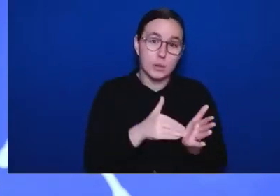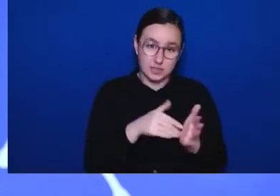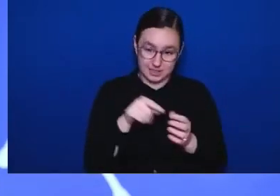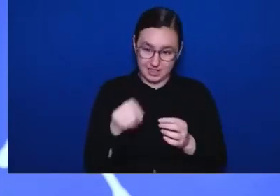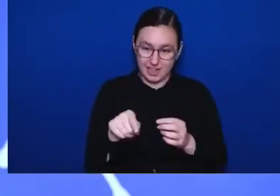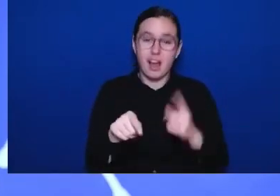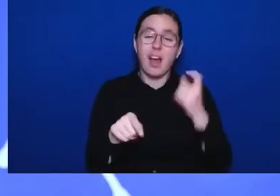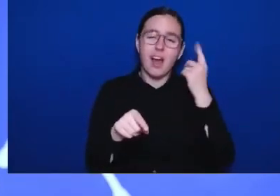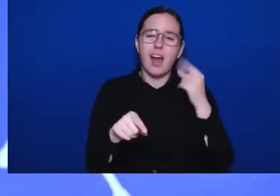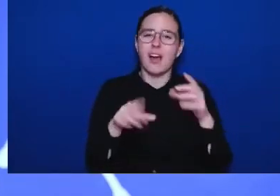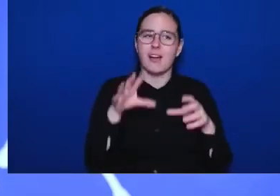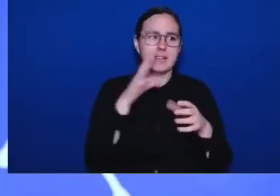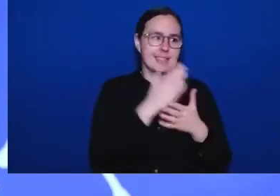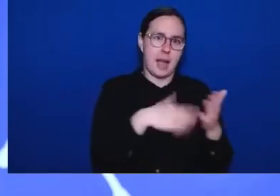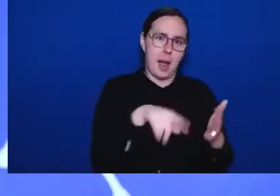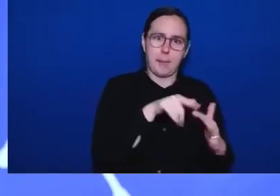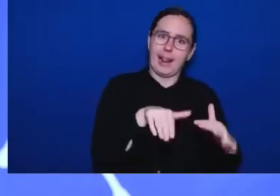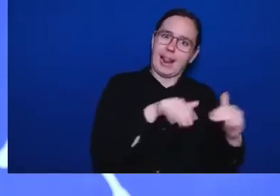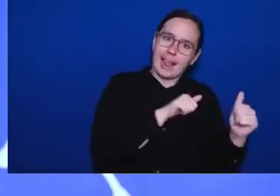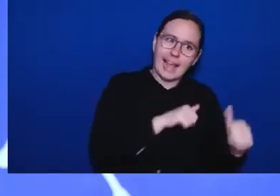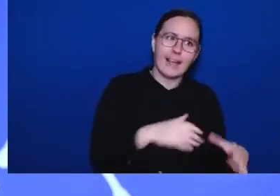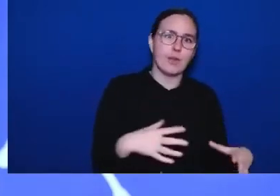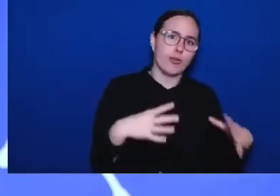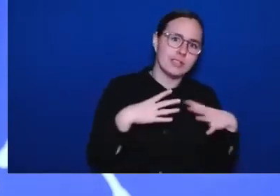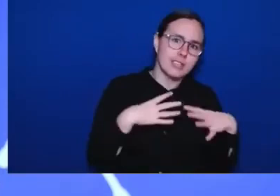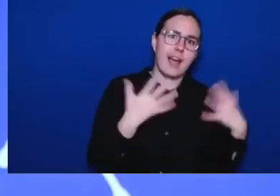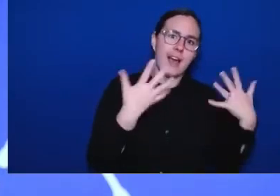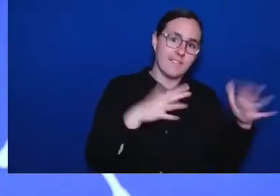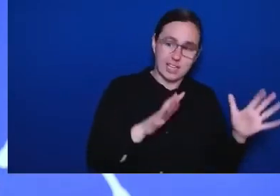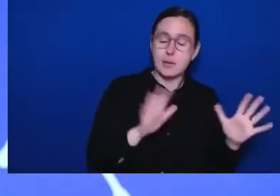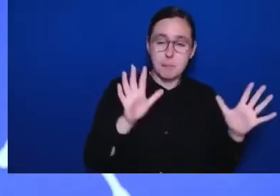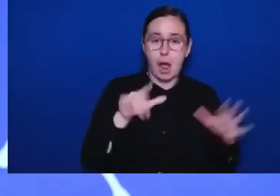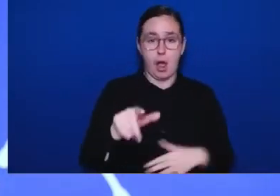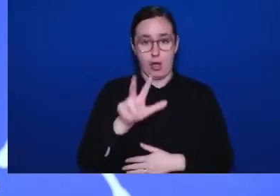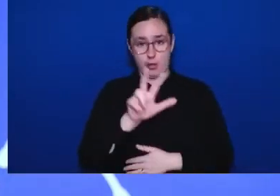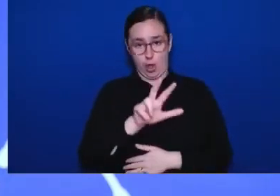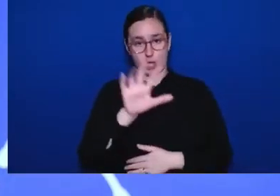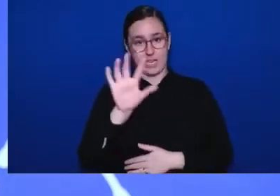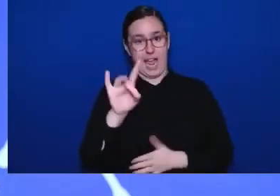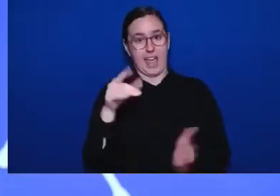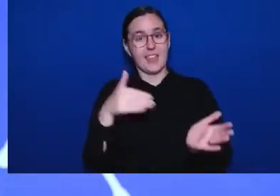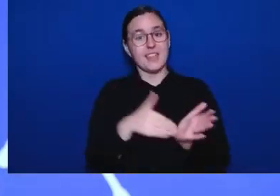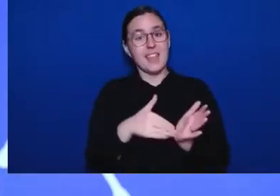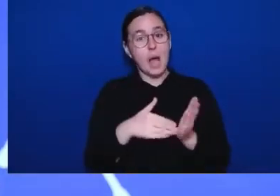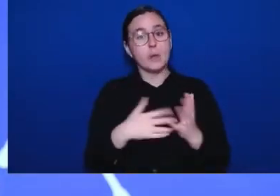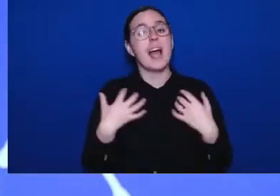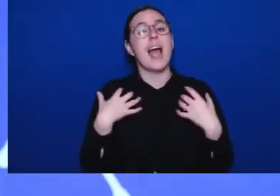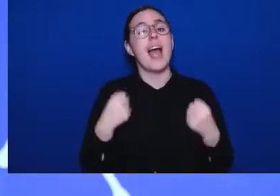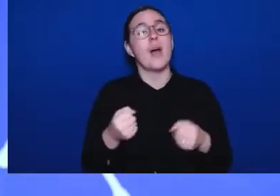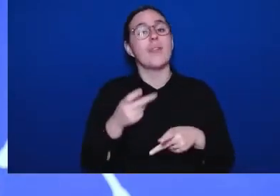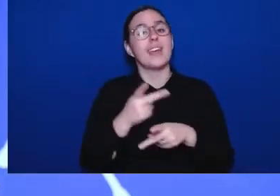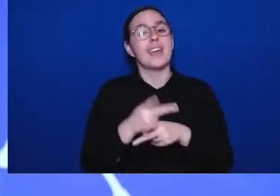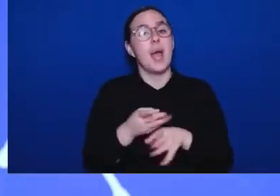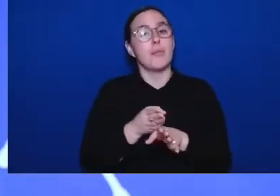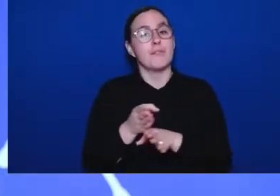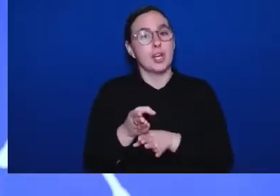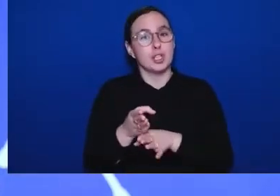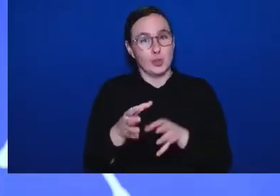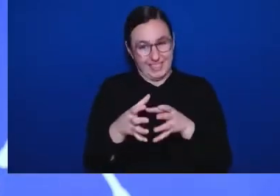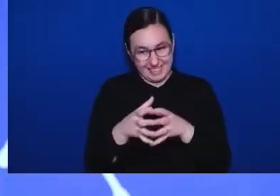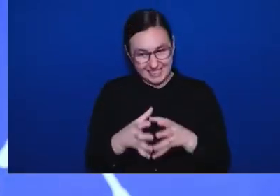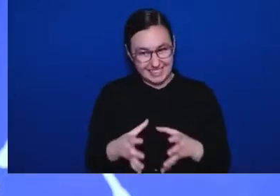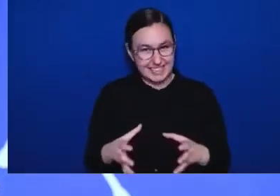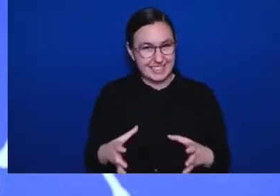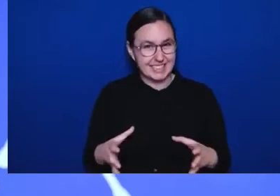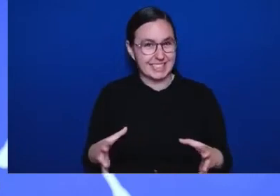And you know what? That's pretty good. That's impressive in these times and these challenges. We got to do it again And then we got to do it again in the 5 years after that,